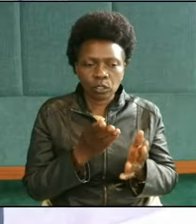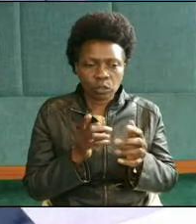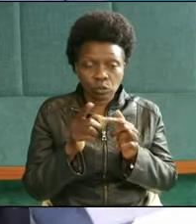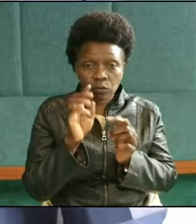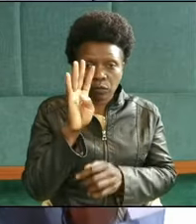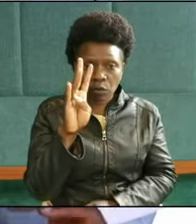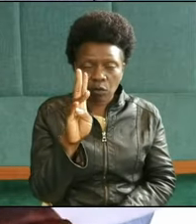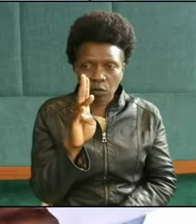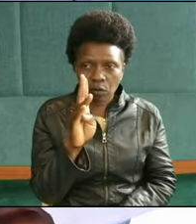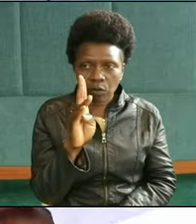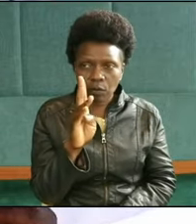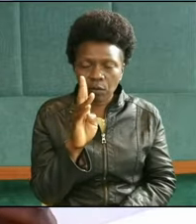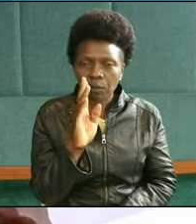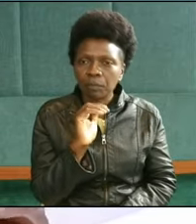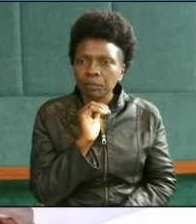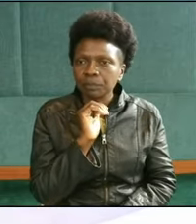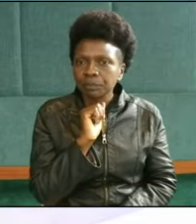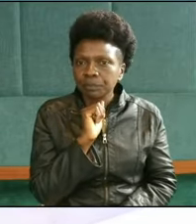4.